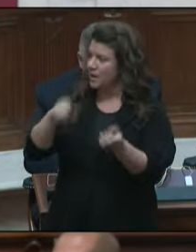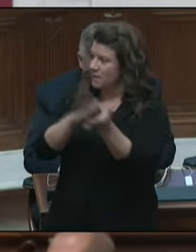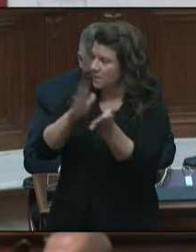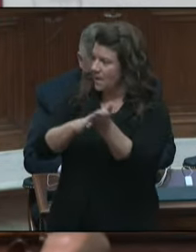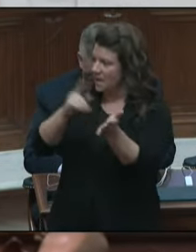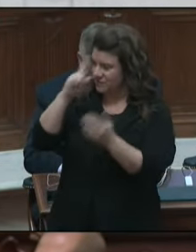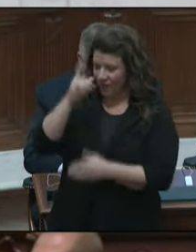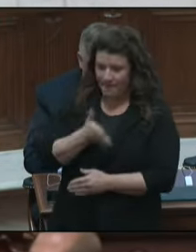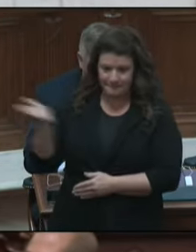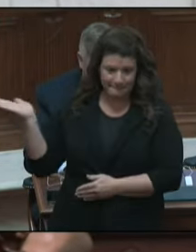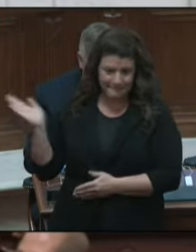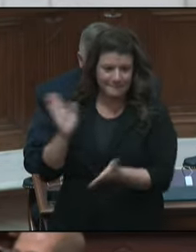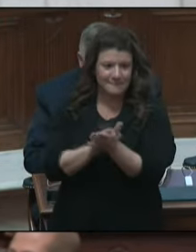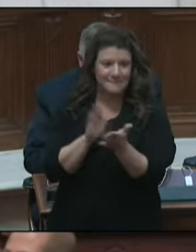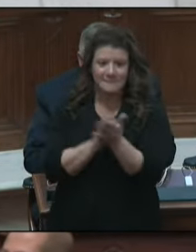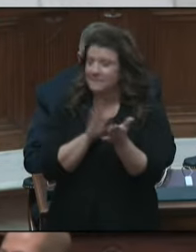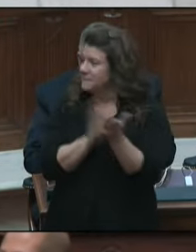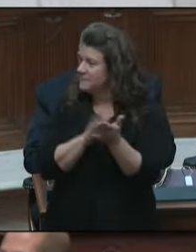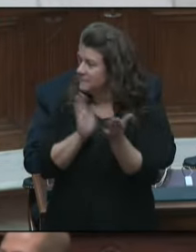applause.